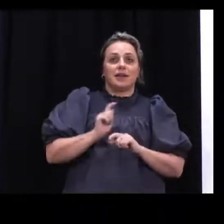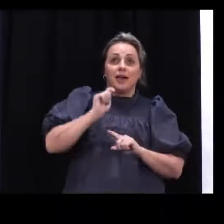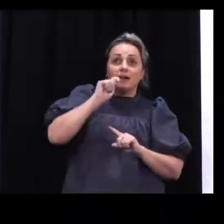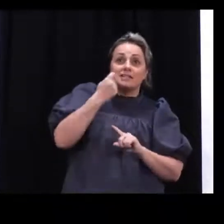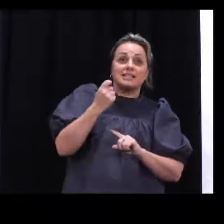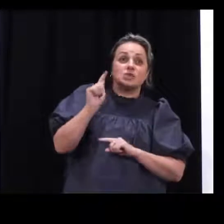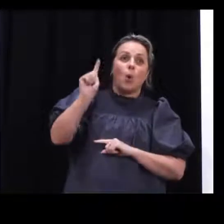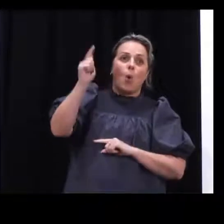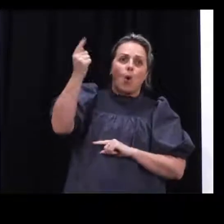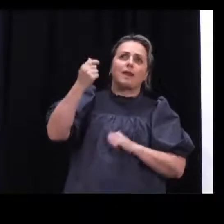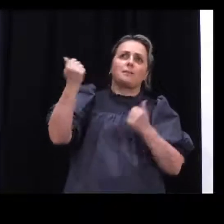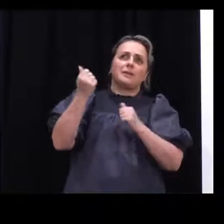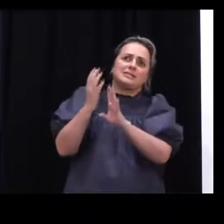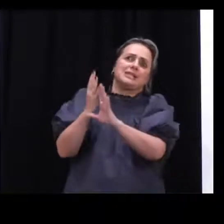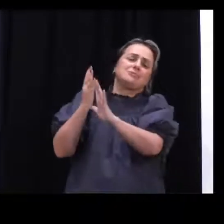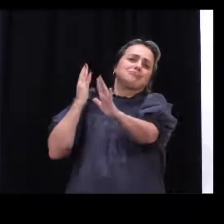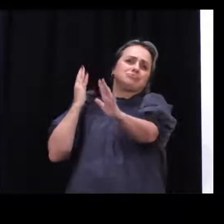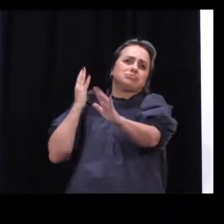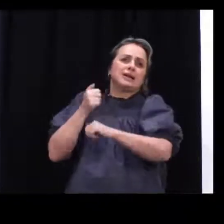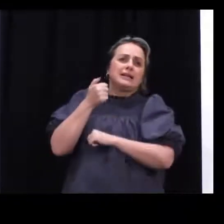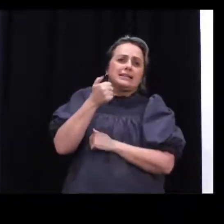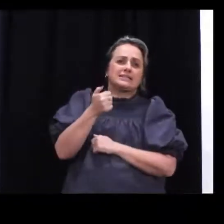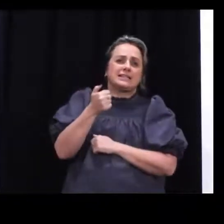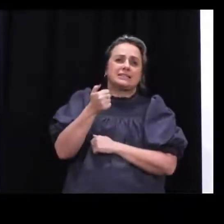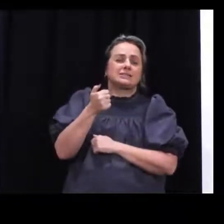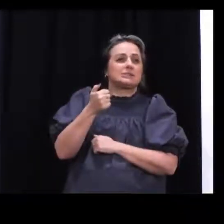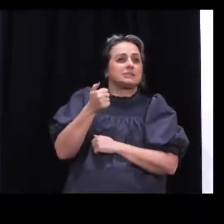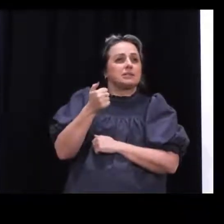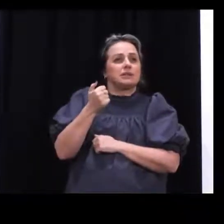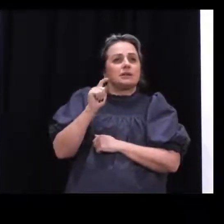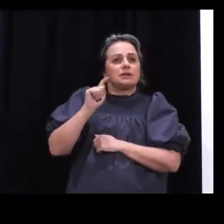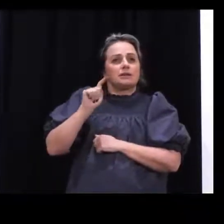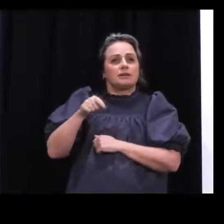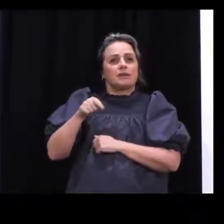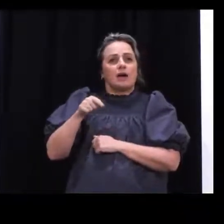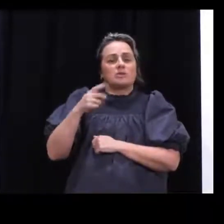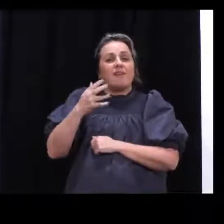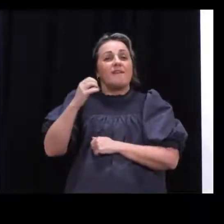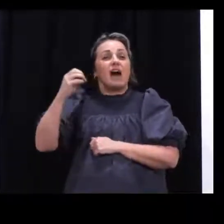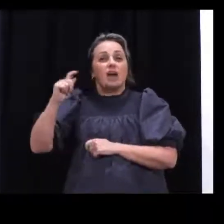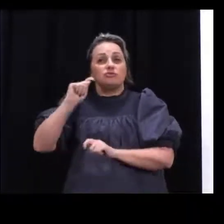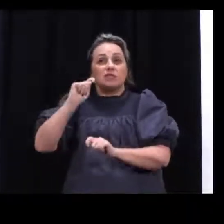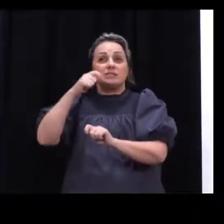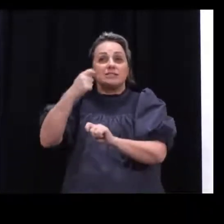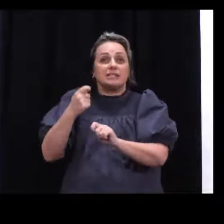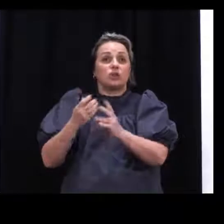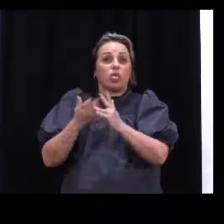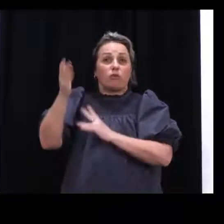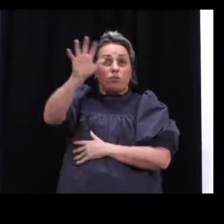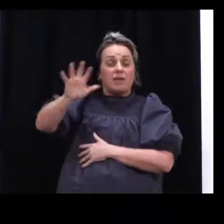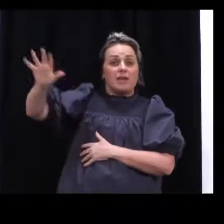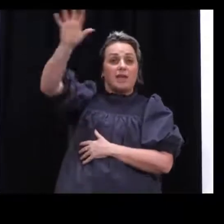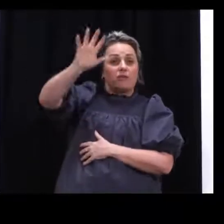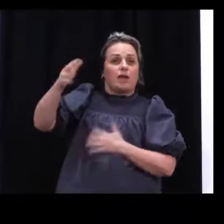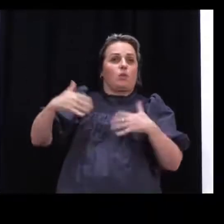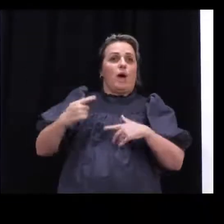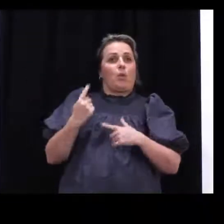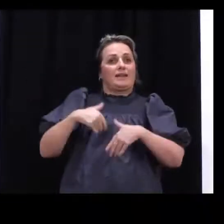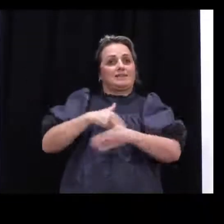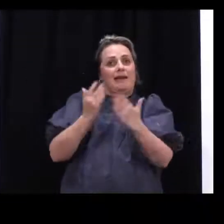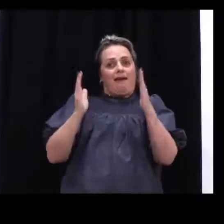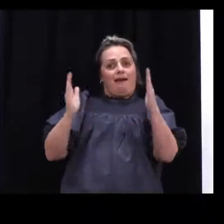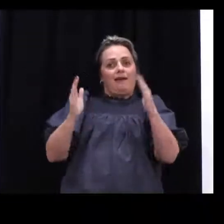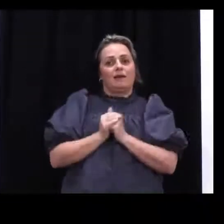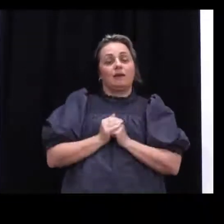Auckland remains strong with around 6,500 swabs yesterday across the Metro Auckland region. A reminder, anyone, wherever you are in the